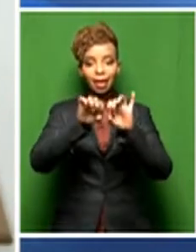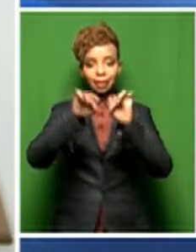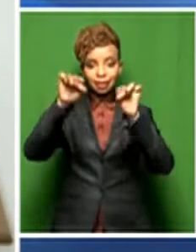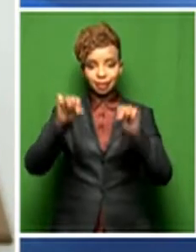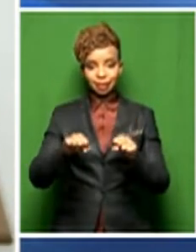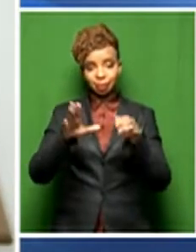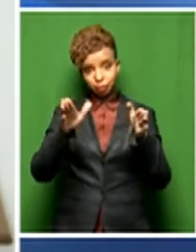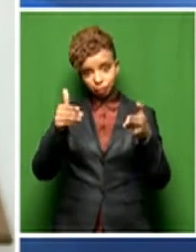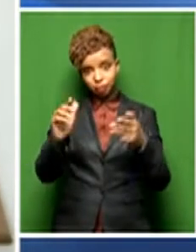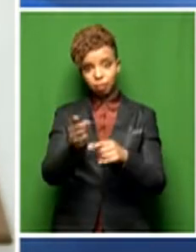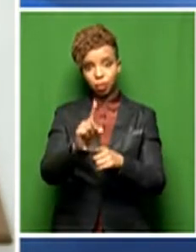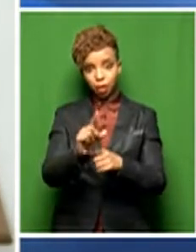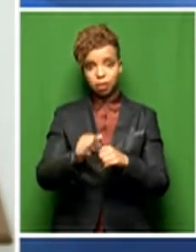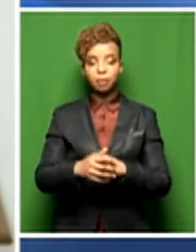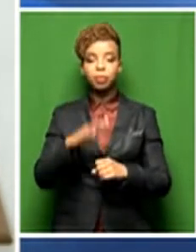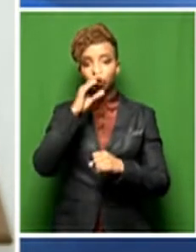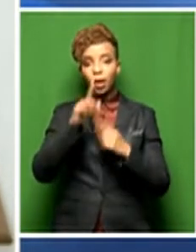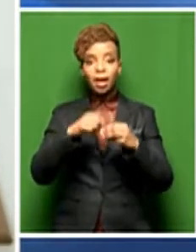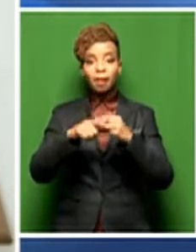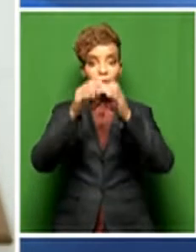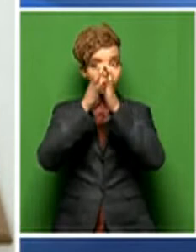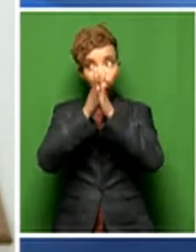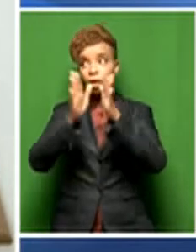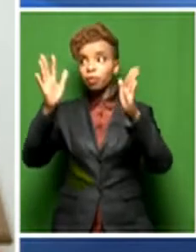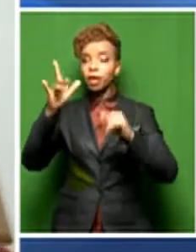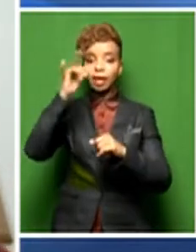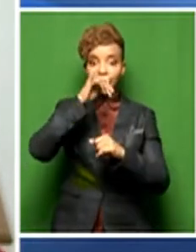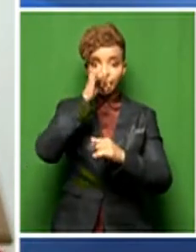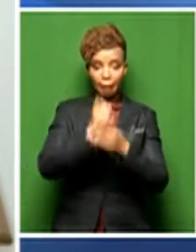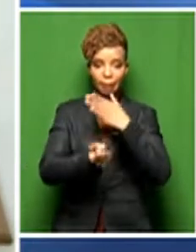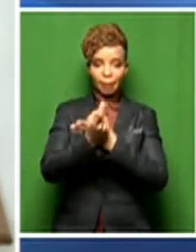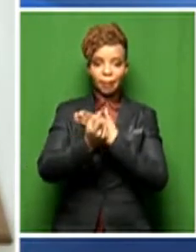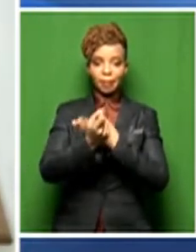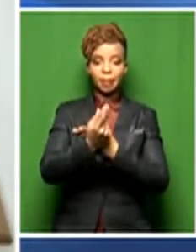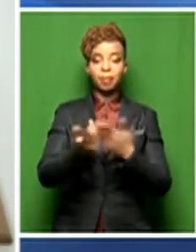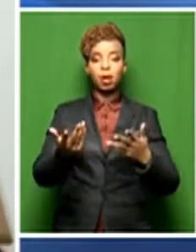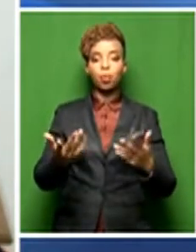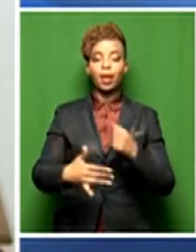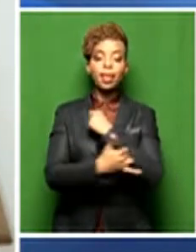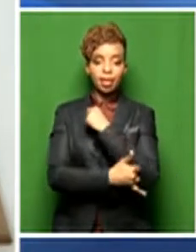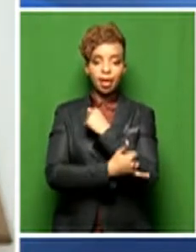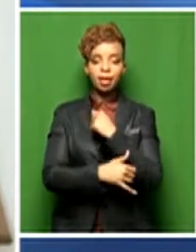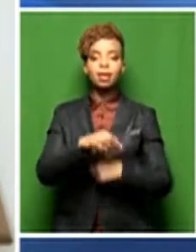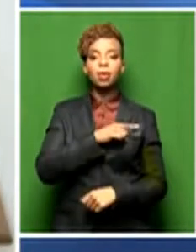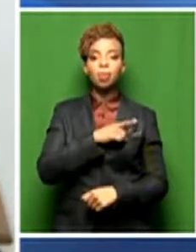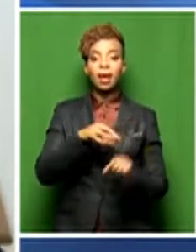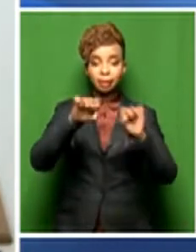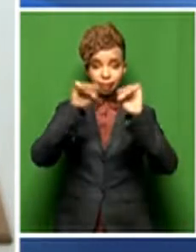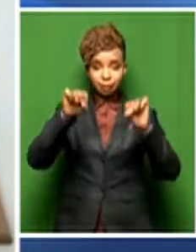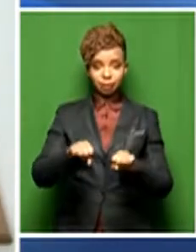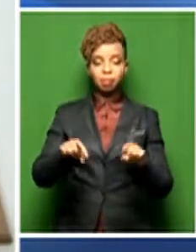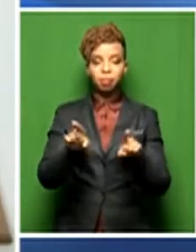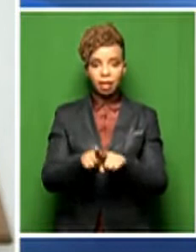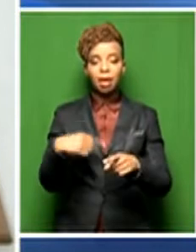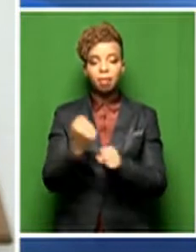crime in the country, because the system would work as well after COVID-19 in public spaces, in